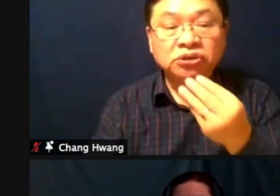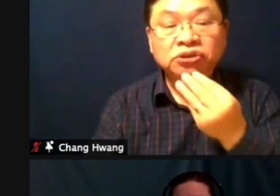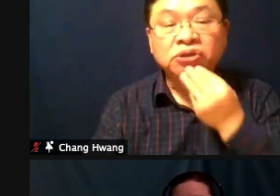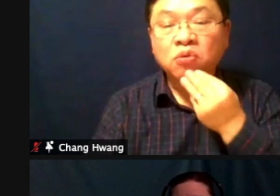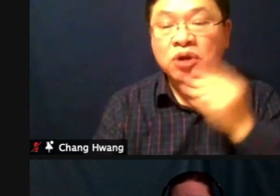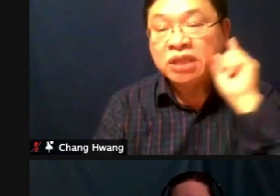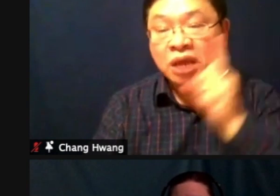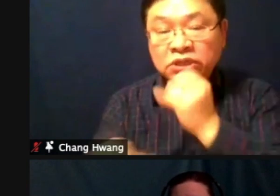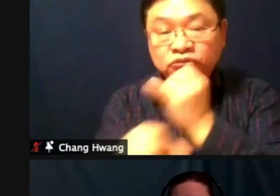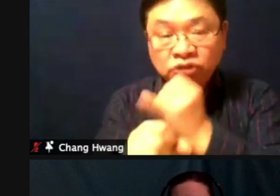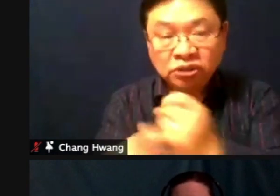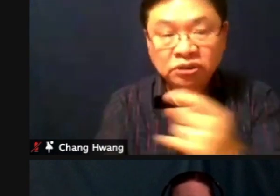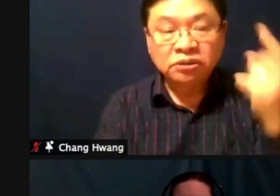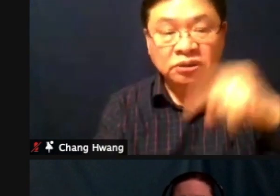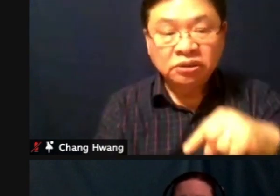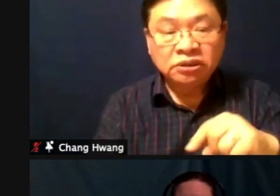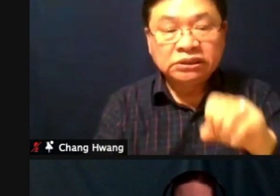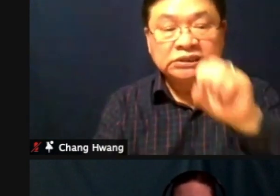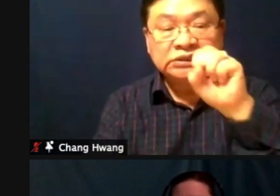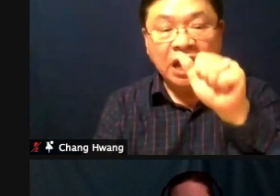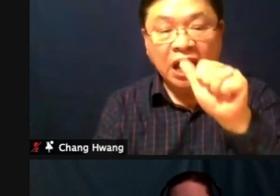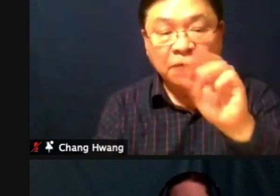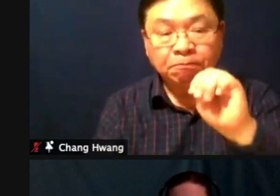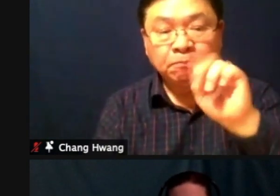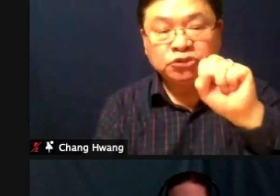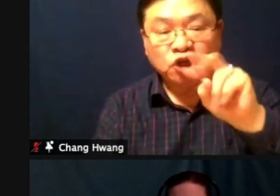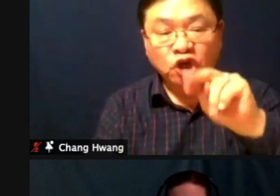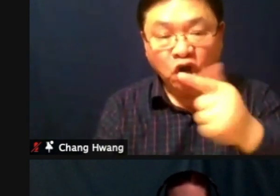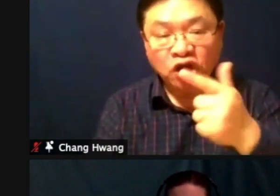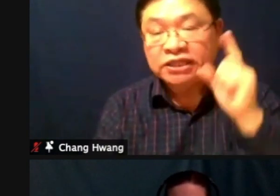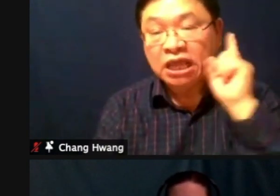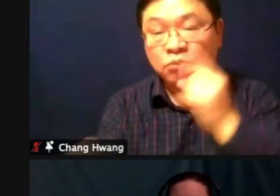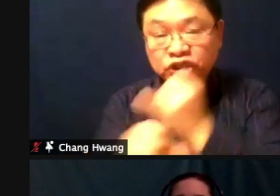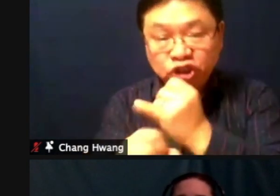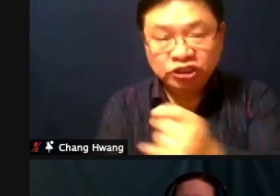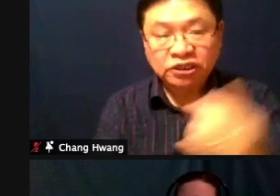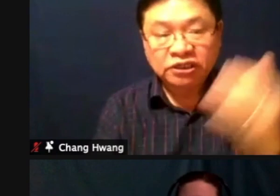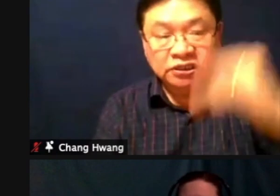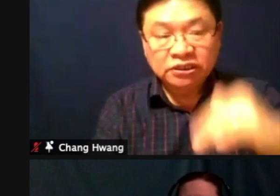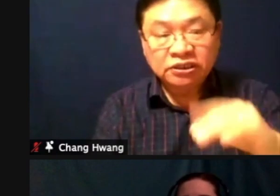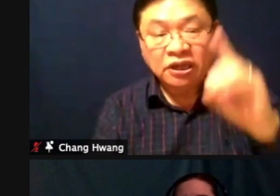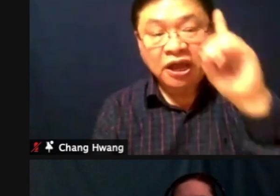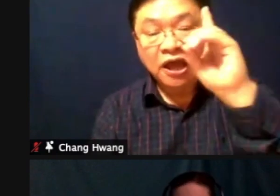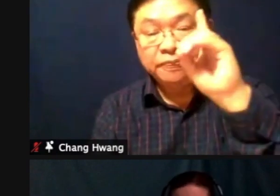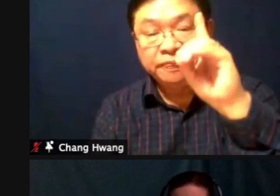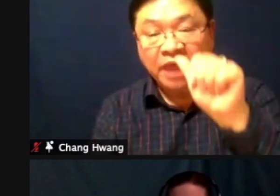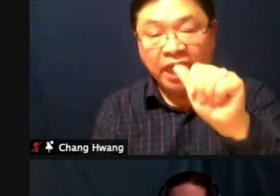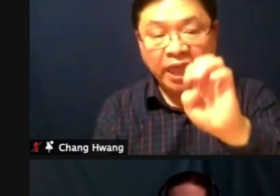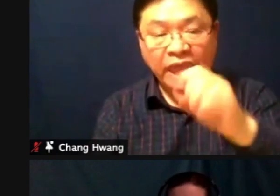Signing schools. We have the Seoul Deaf School in 1913, Samsung Deaf